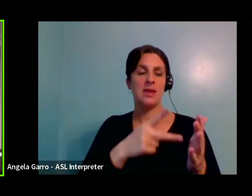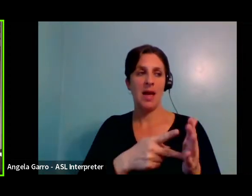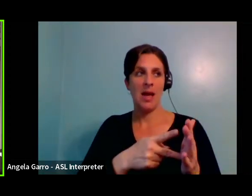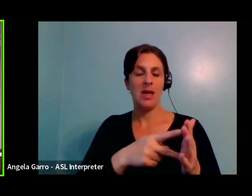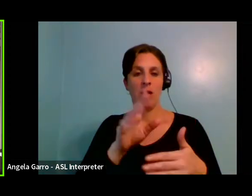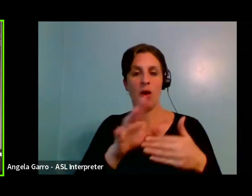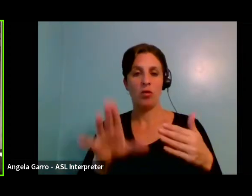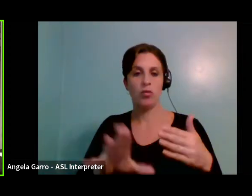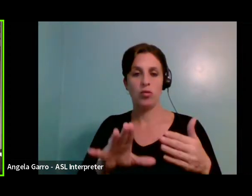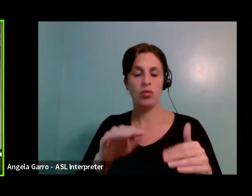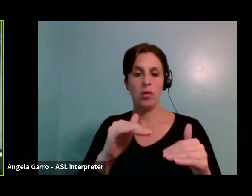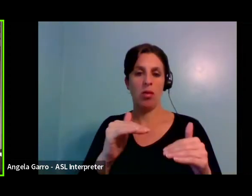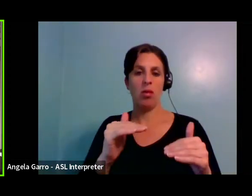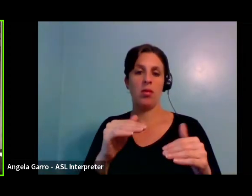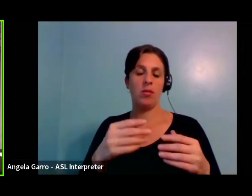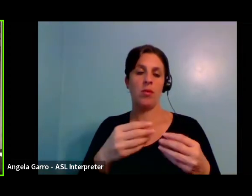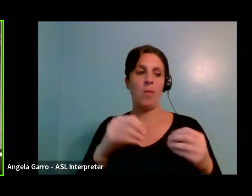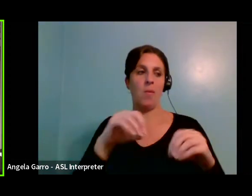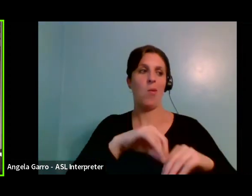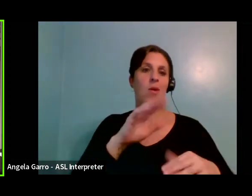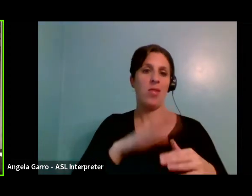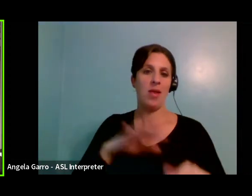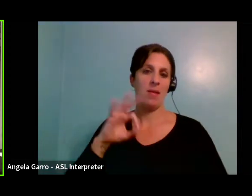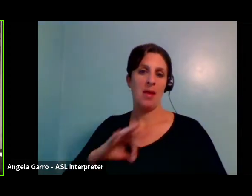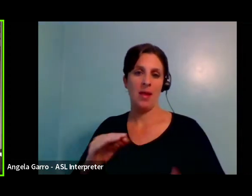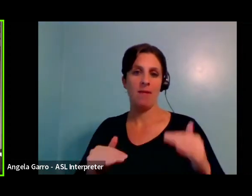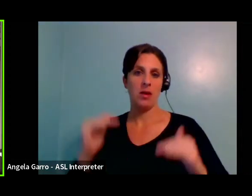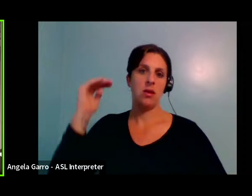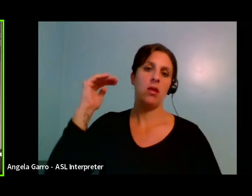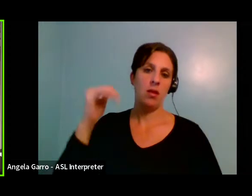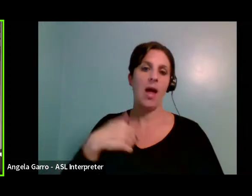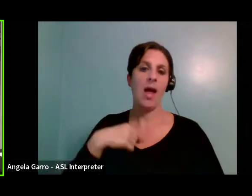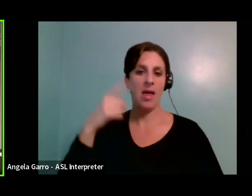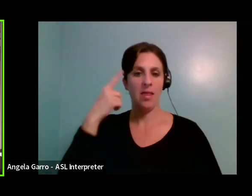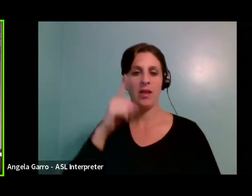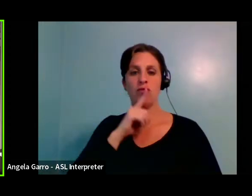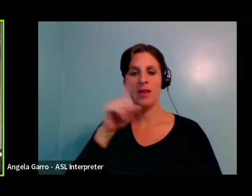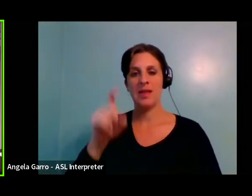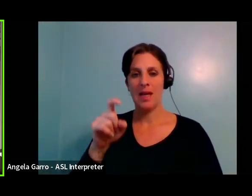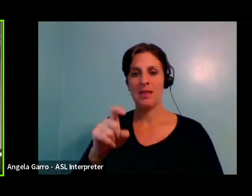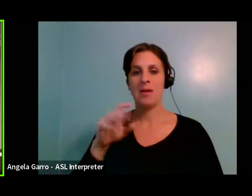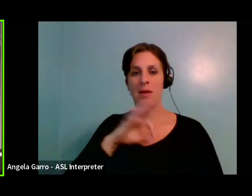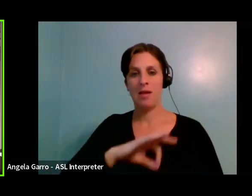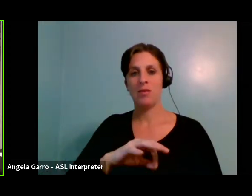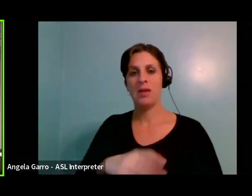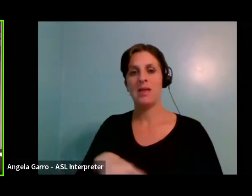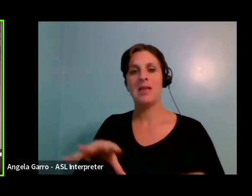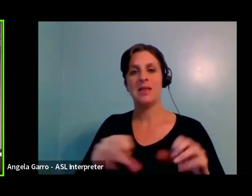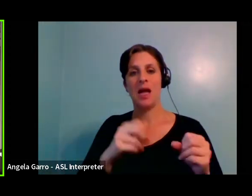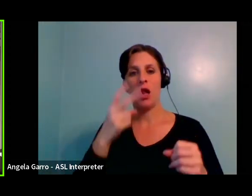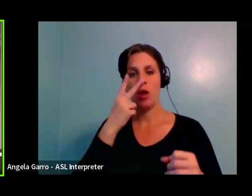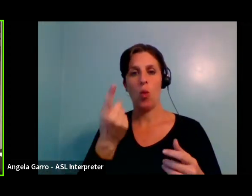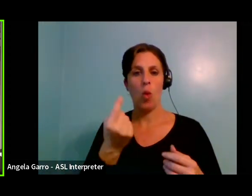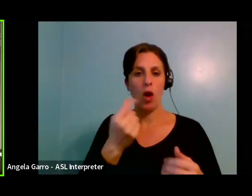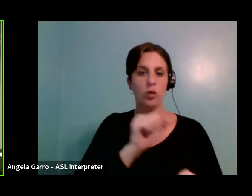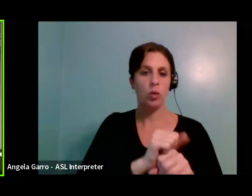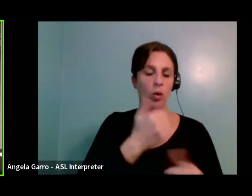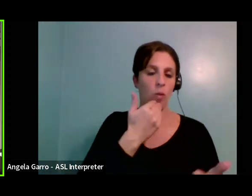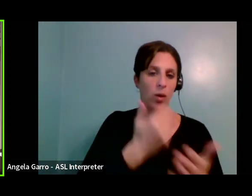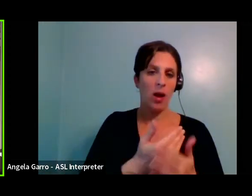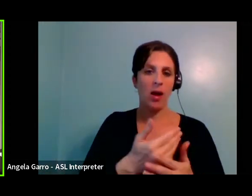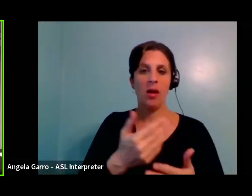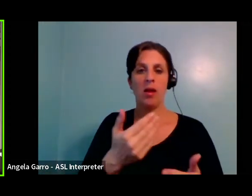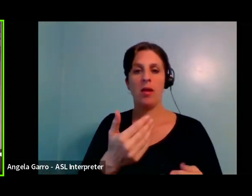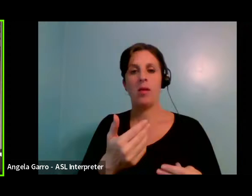benefits. I do think it's really necessary and beneficial to take a look at what's working well, what's working. Sorry,